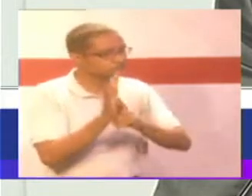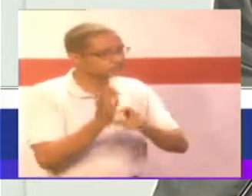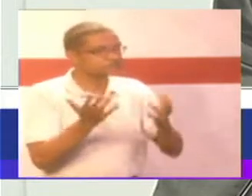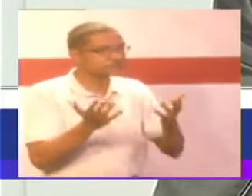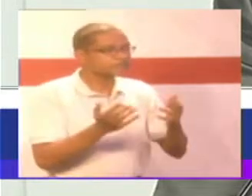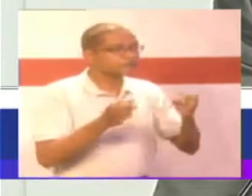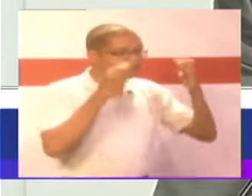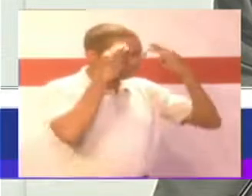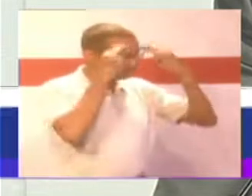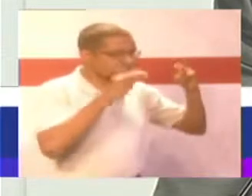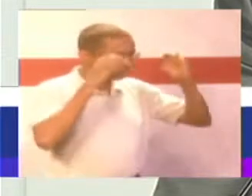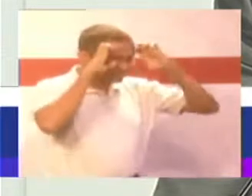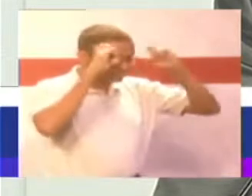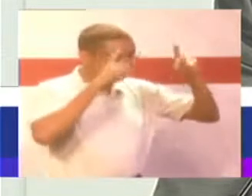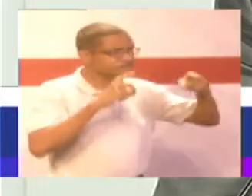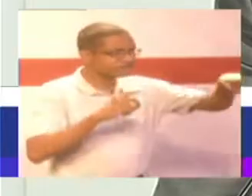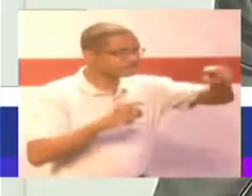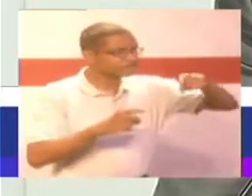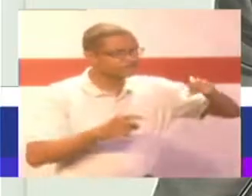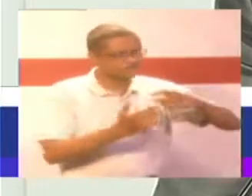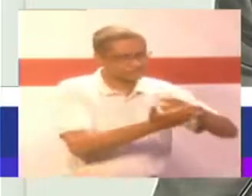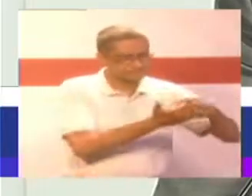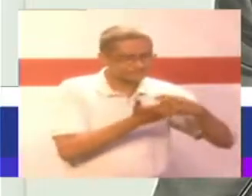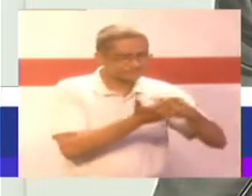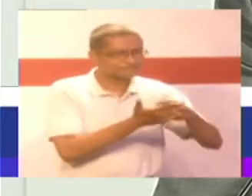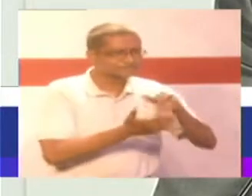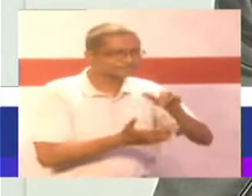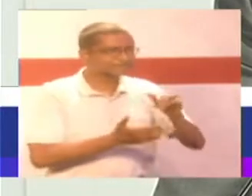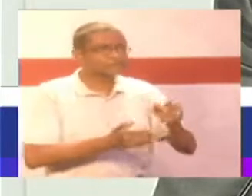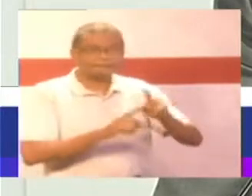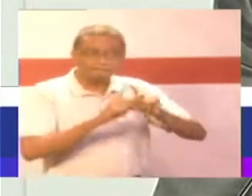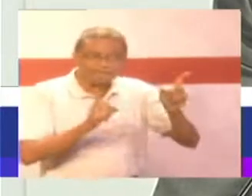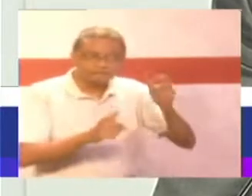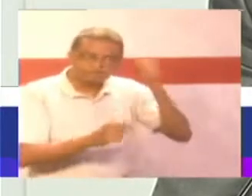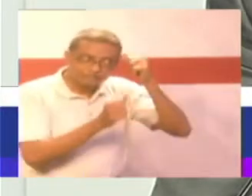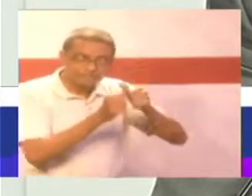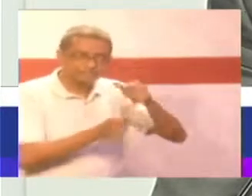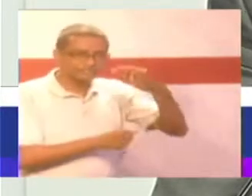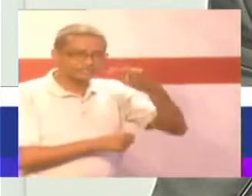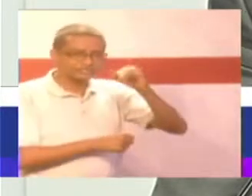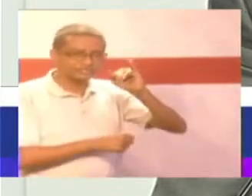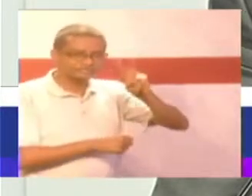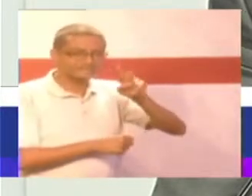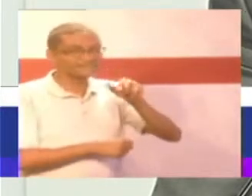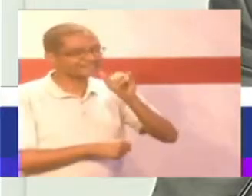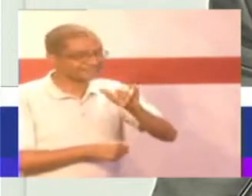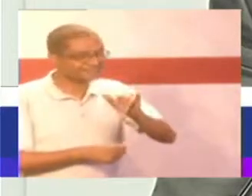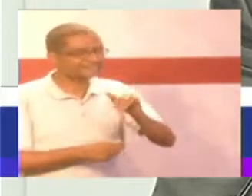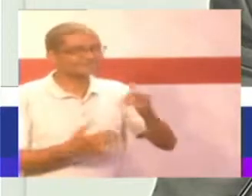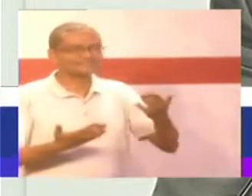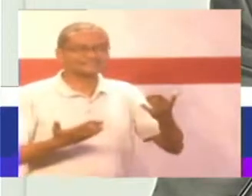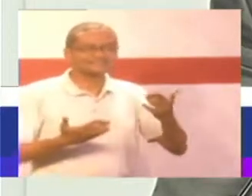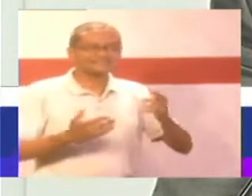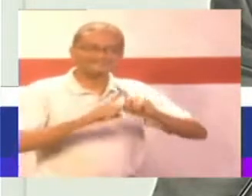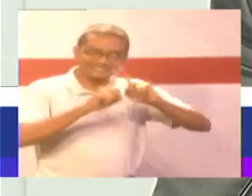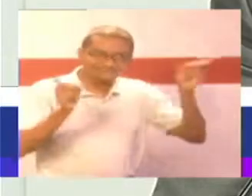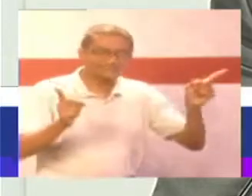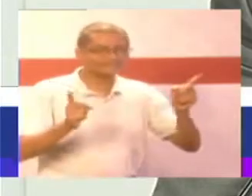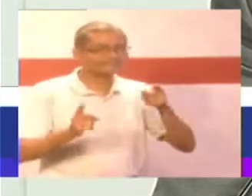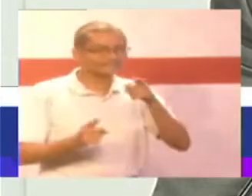point out that HIV is a body fluid transmitted illness, and it is a completely